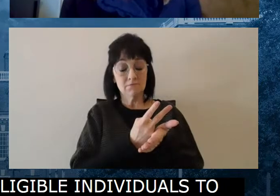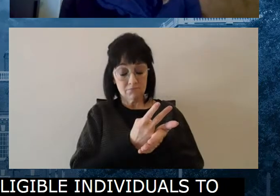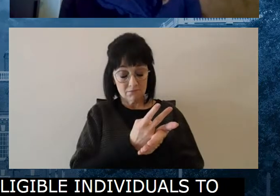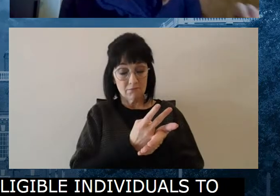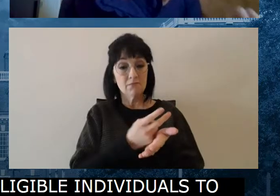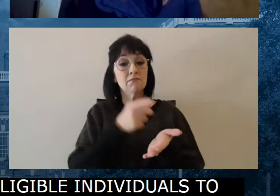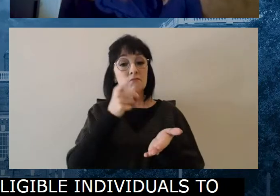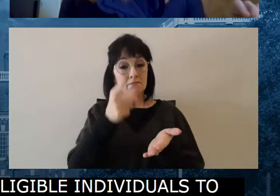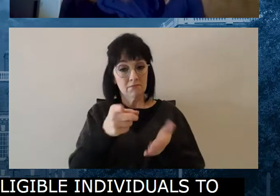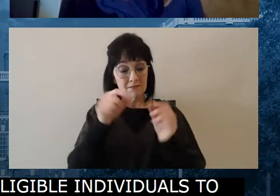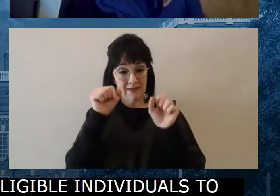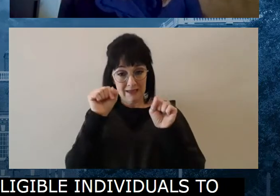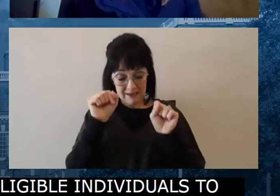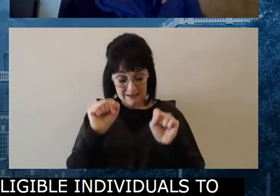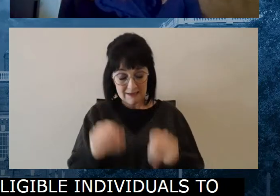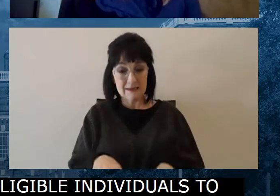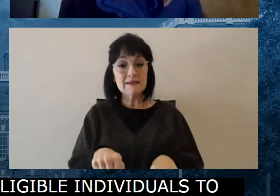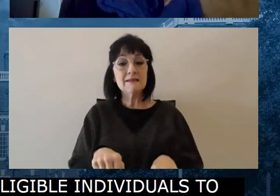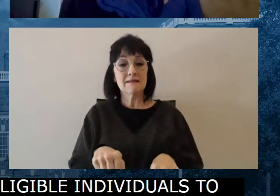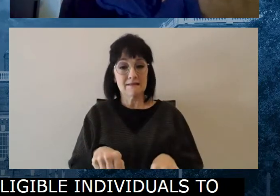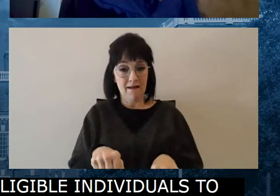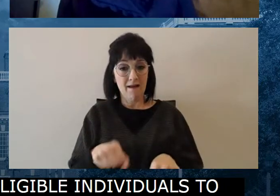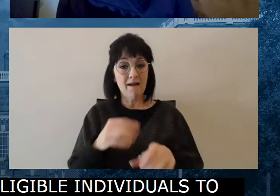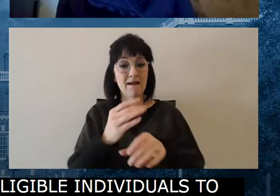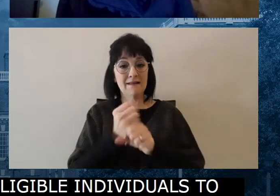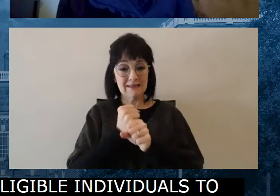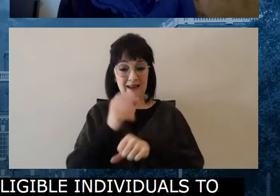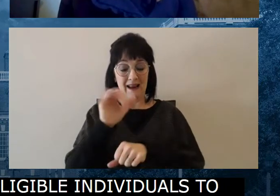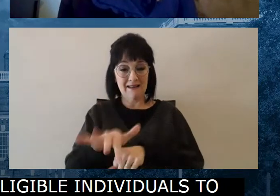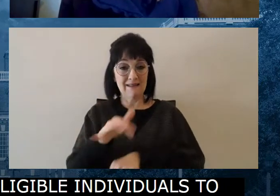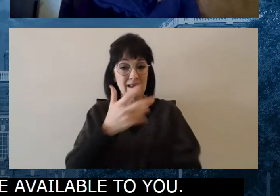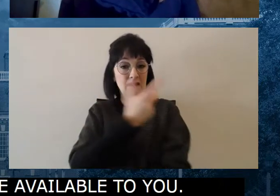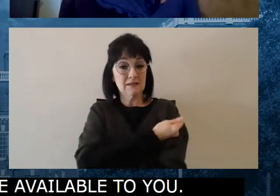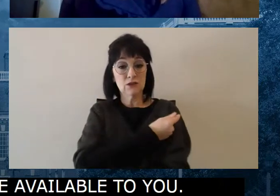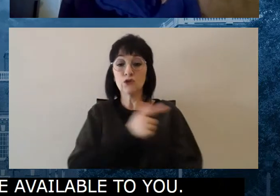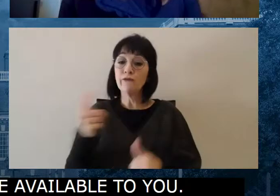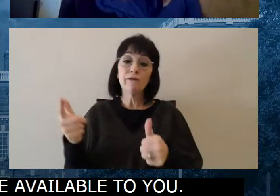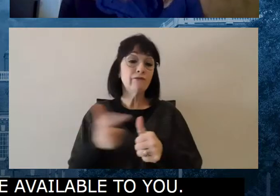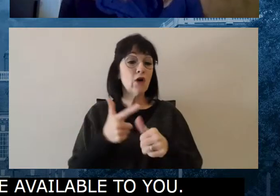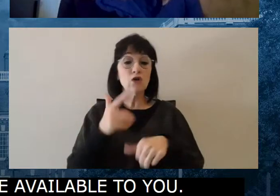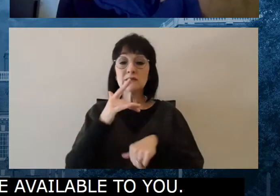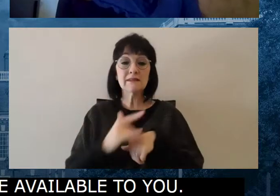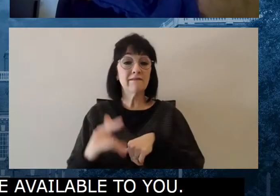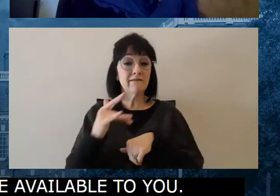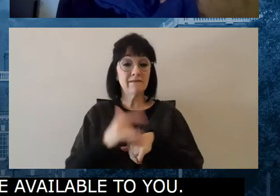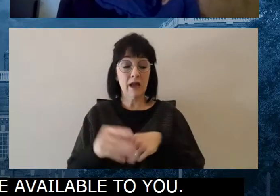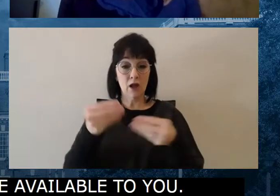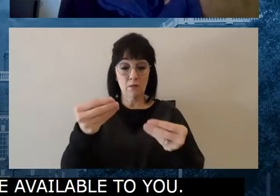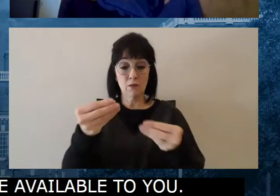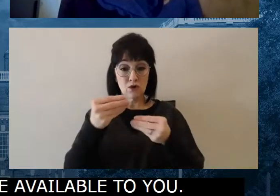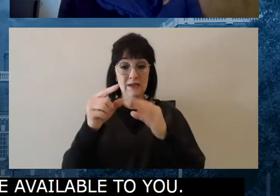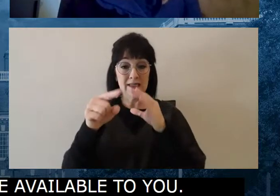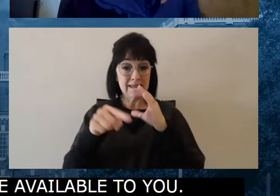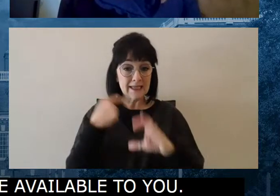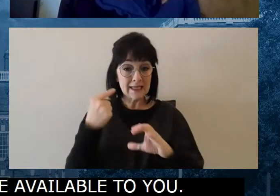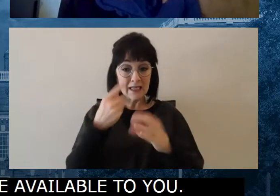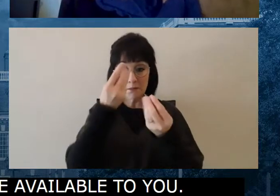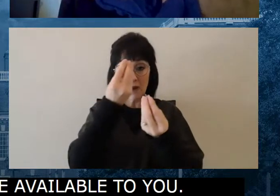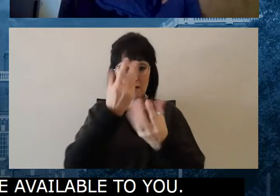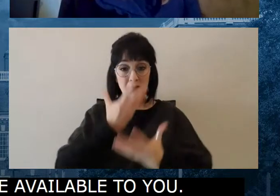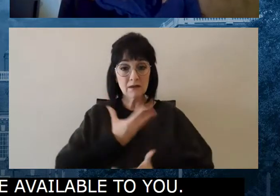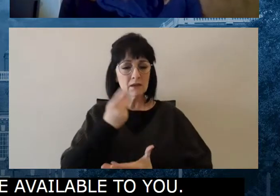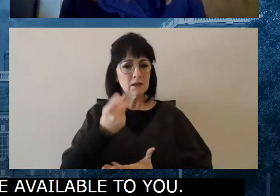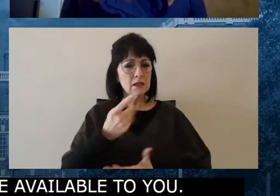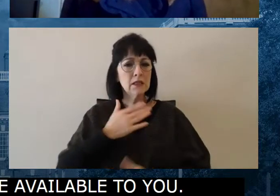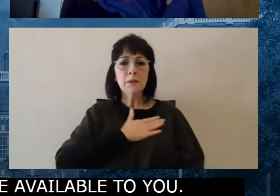you. When you get that first available opportunity, please take advantage of